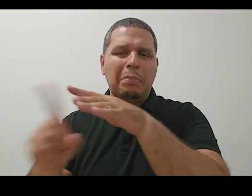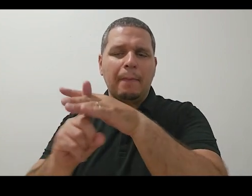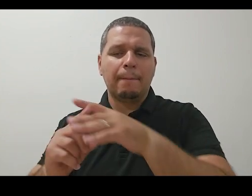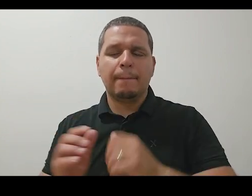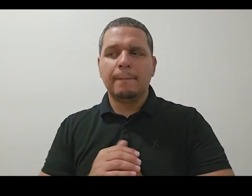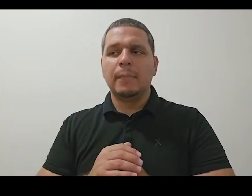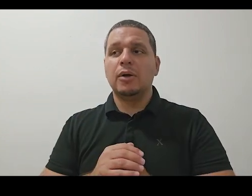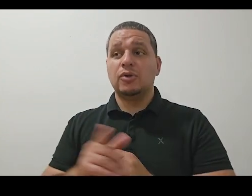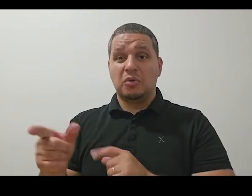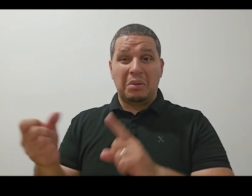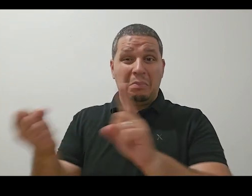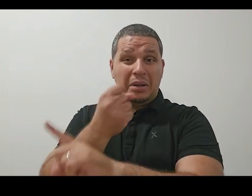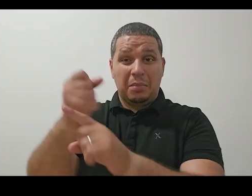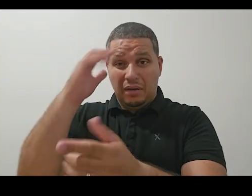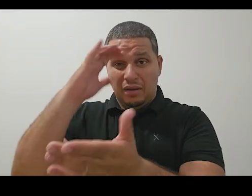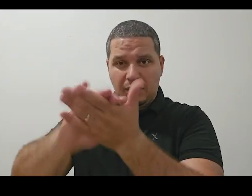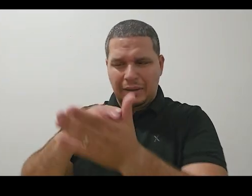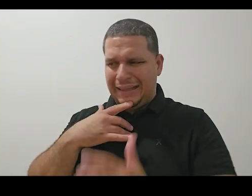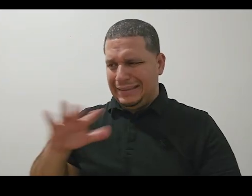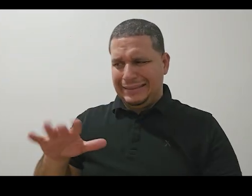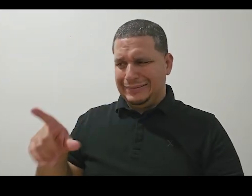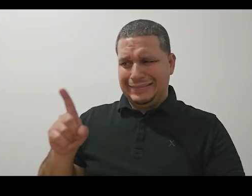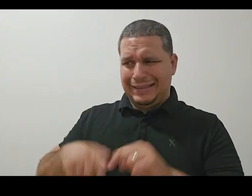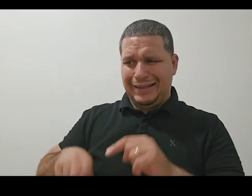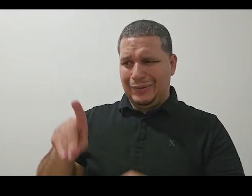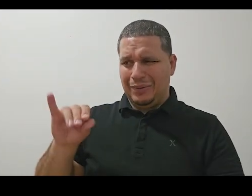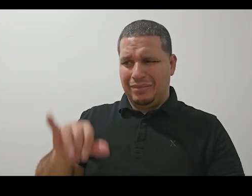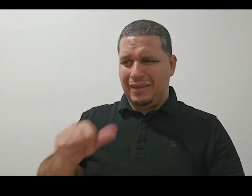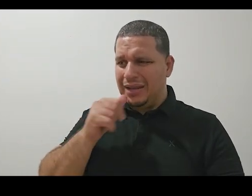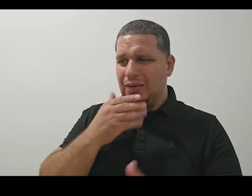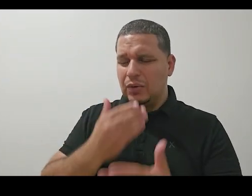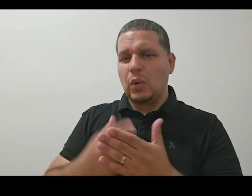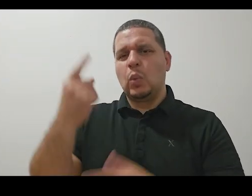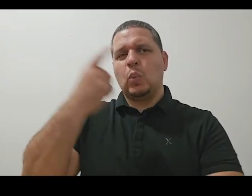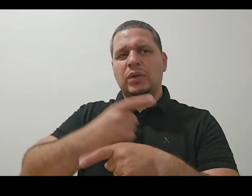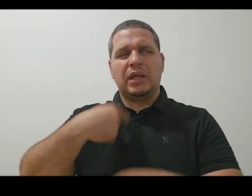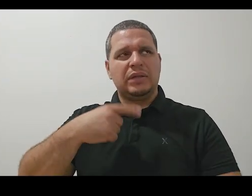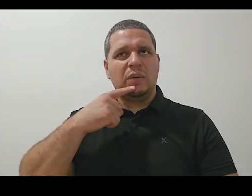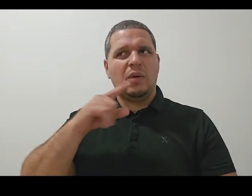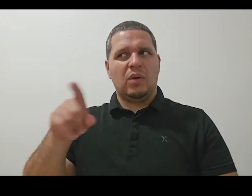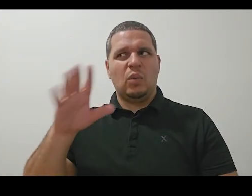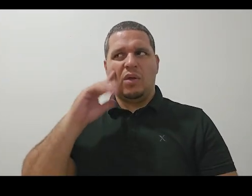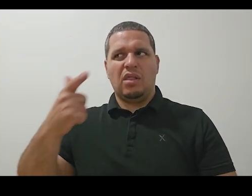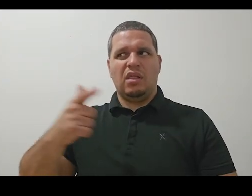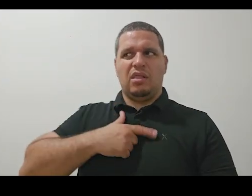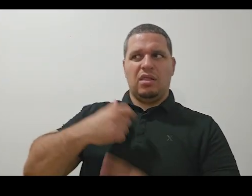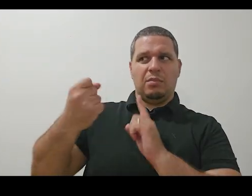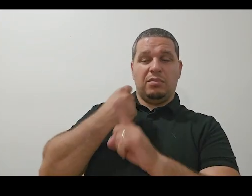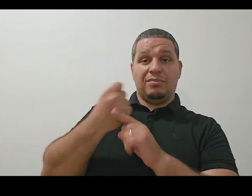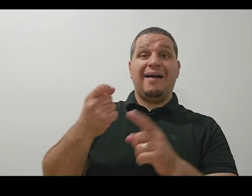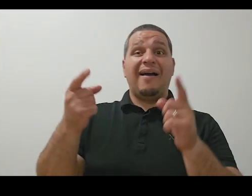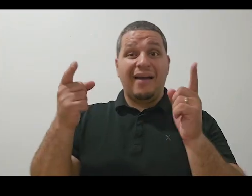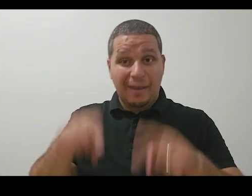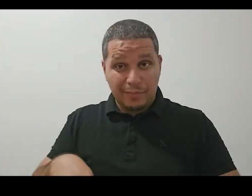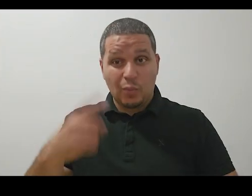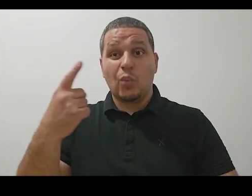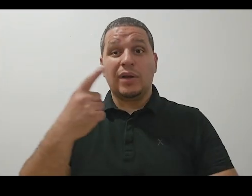sessions where she used to like beat up her husband. And I was like, oh, okay, that's not good. And I was like, one day I was like, oh my gosh, she's going to beat up me. And